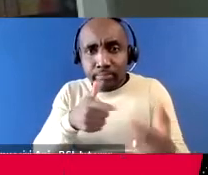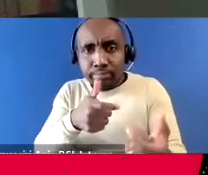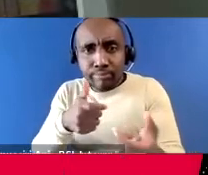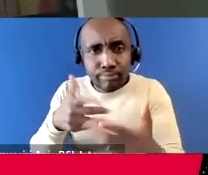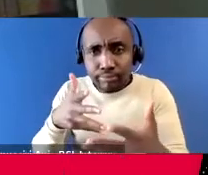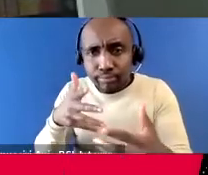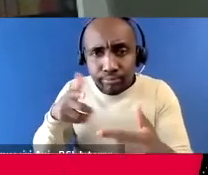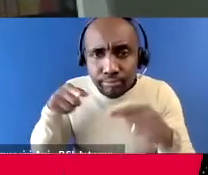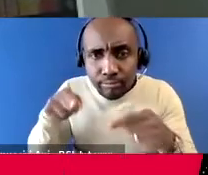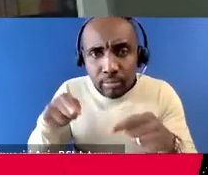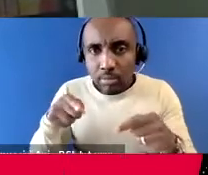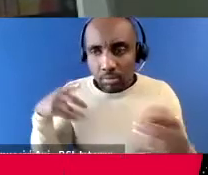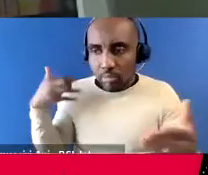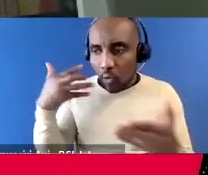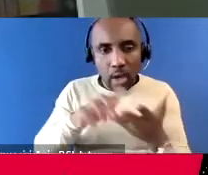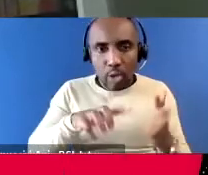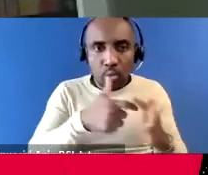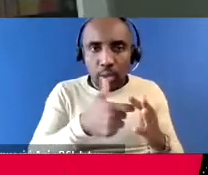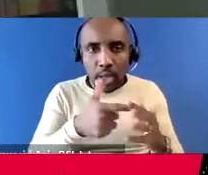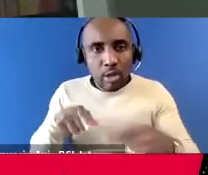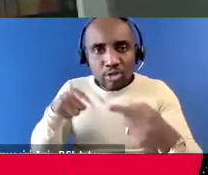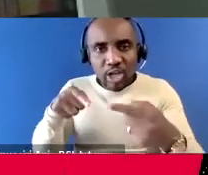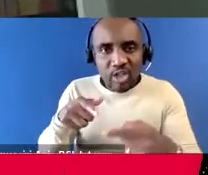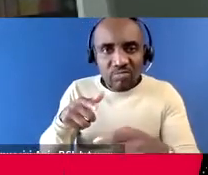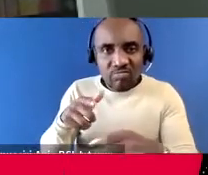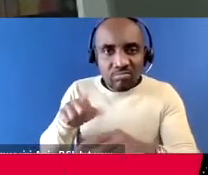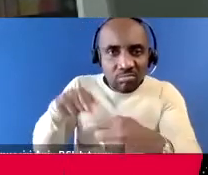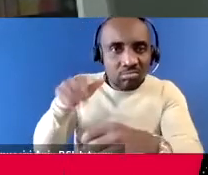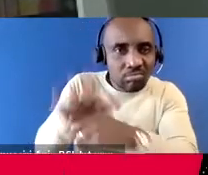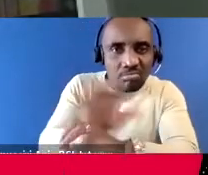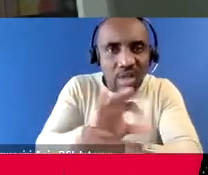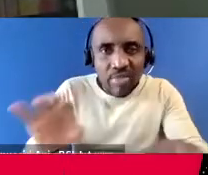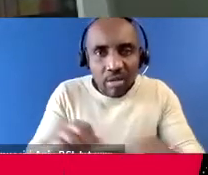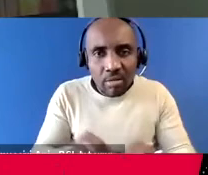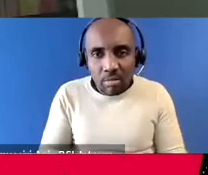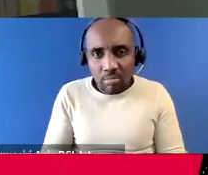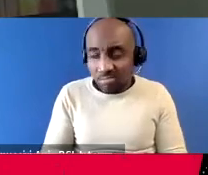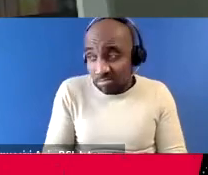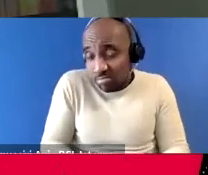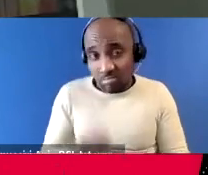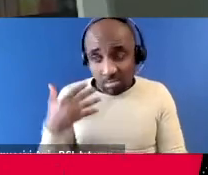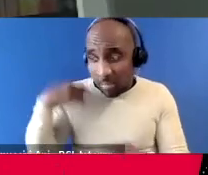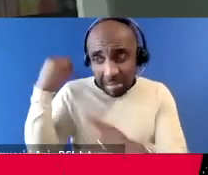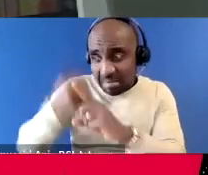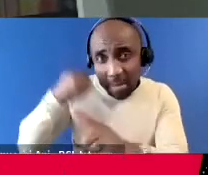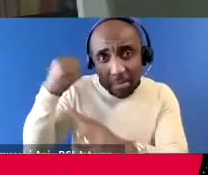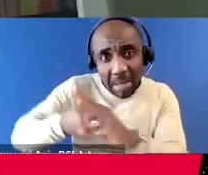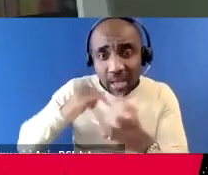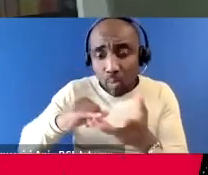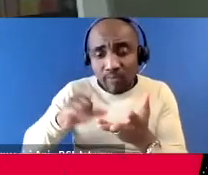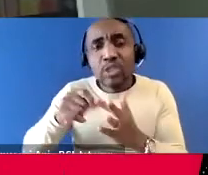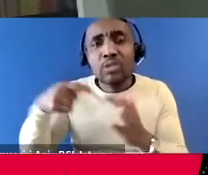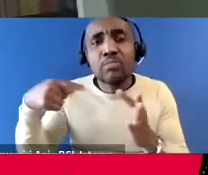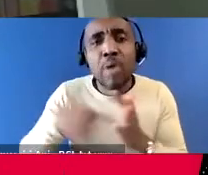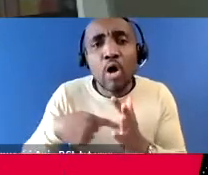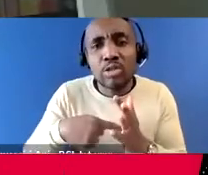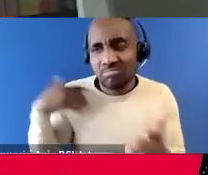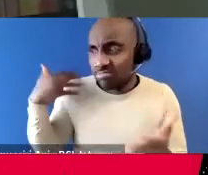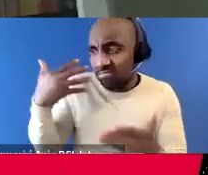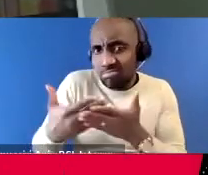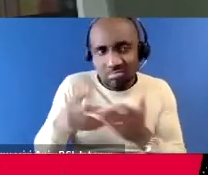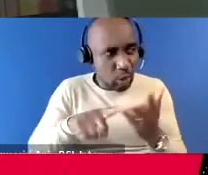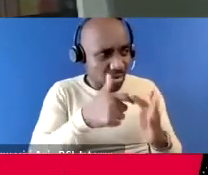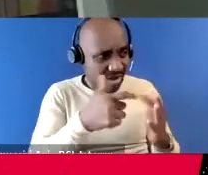UK at all. In fact, since the time that I've been campaigning with Spot, I have yet to